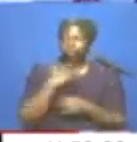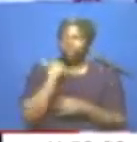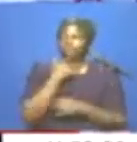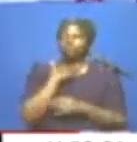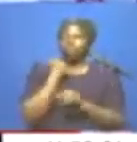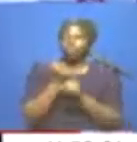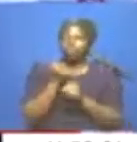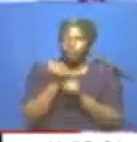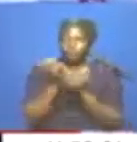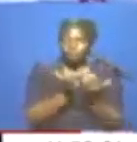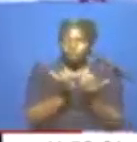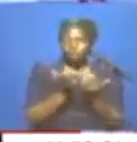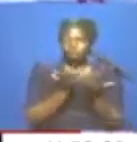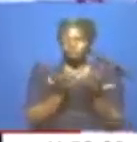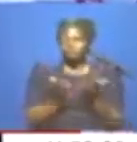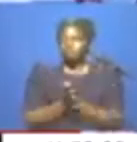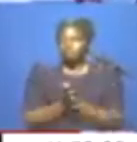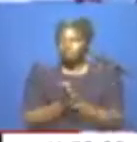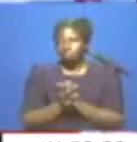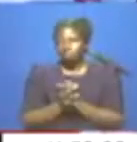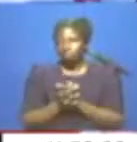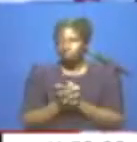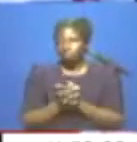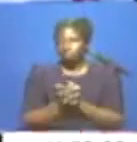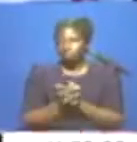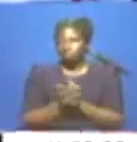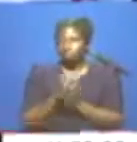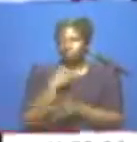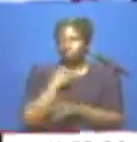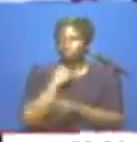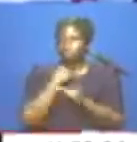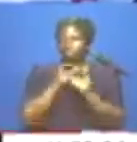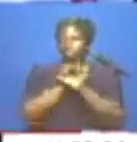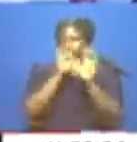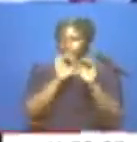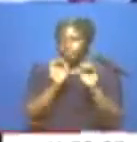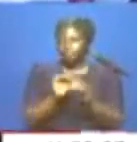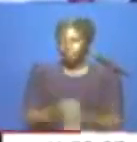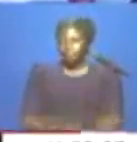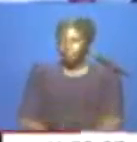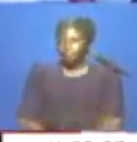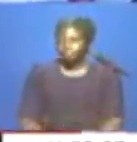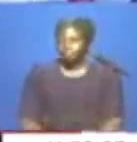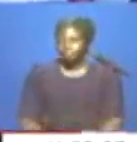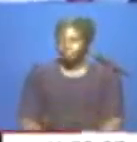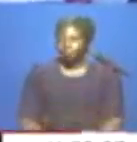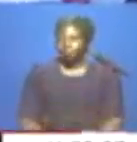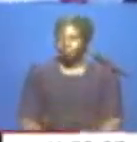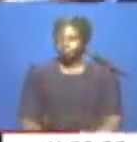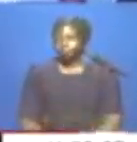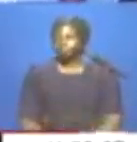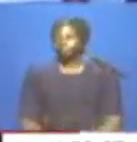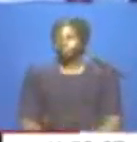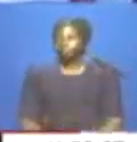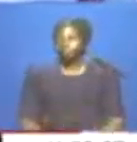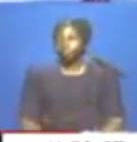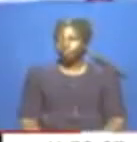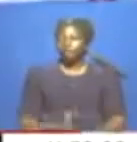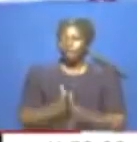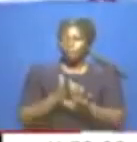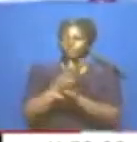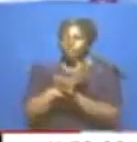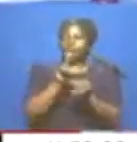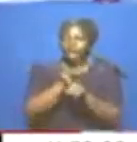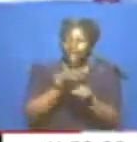afternoon, in terms of traders, maybe in terms of ferrying cargo, before the road network is now completed. Air transport is seen